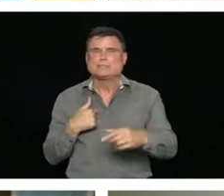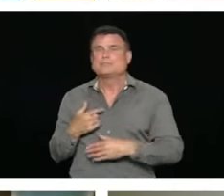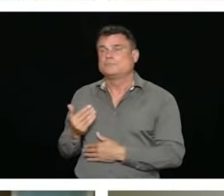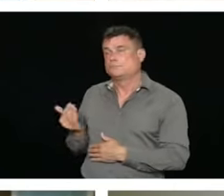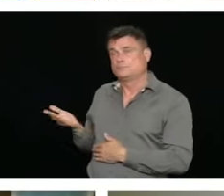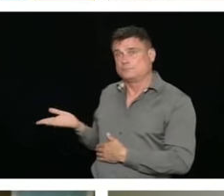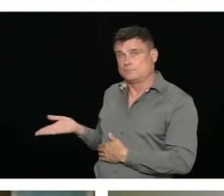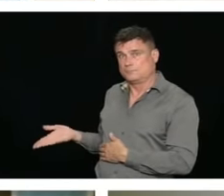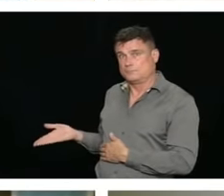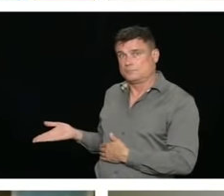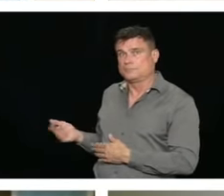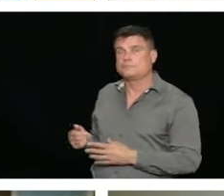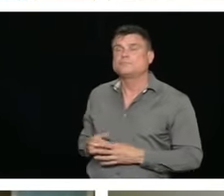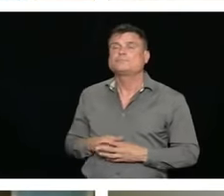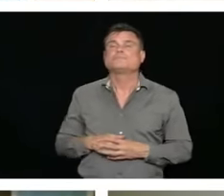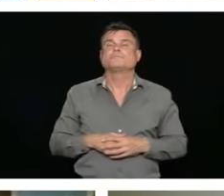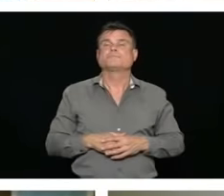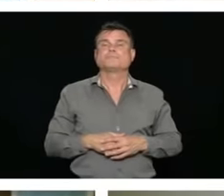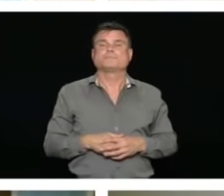need people